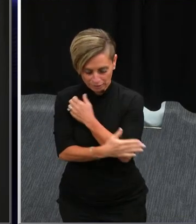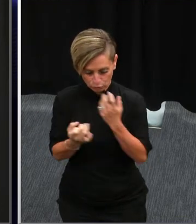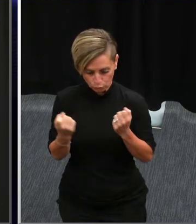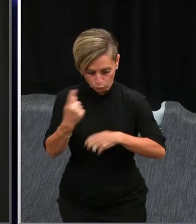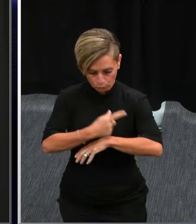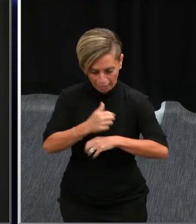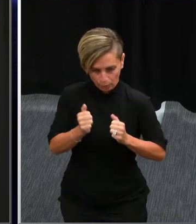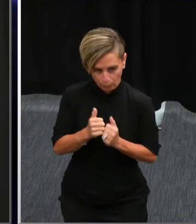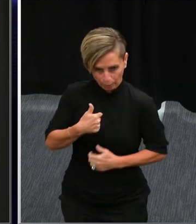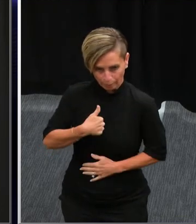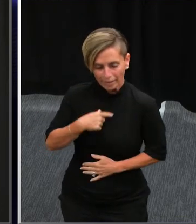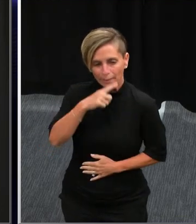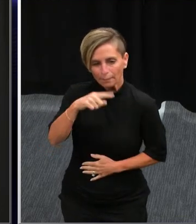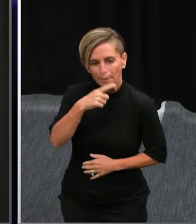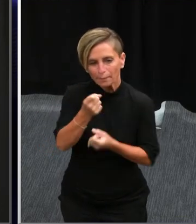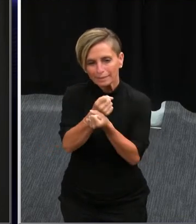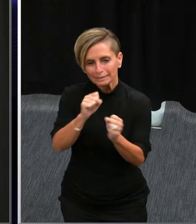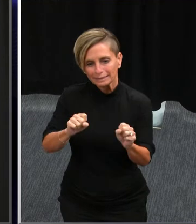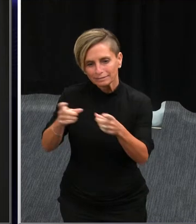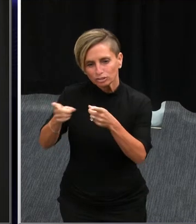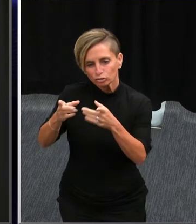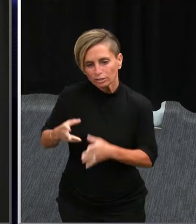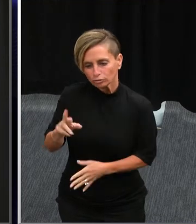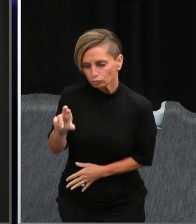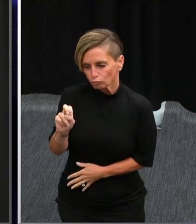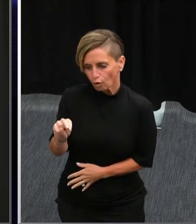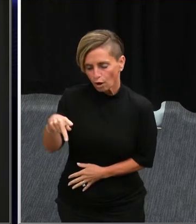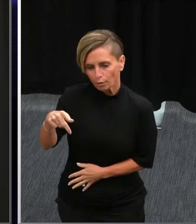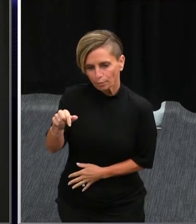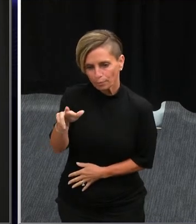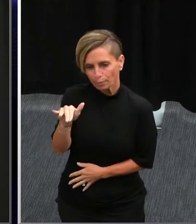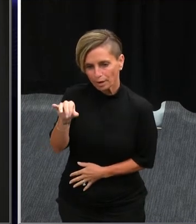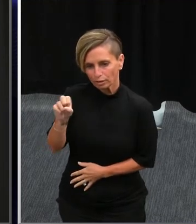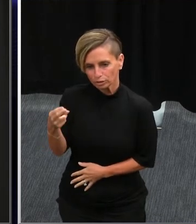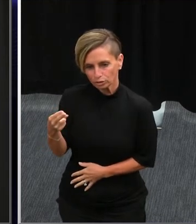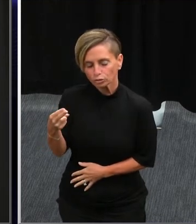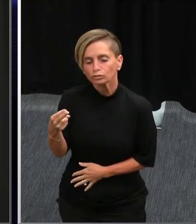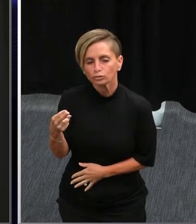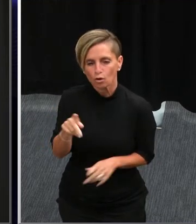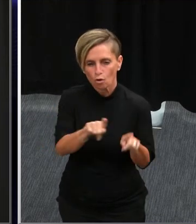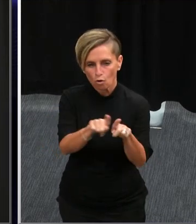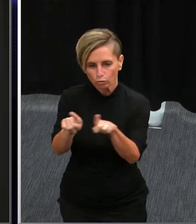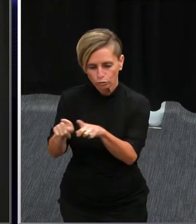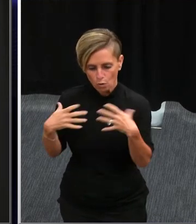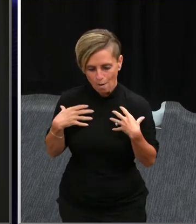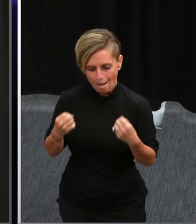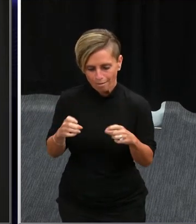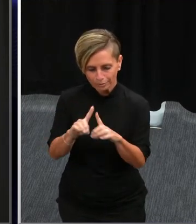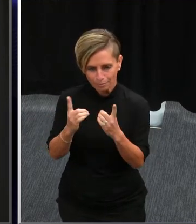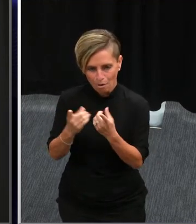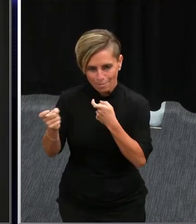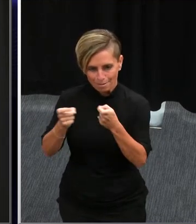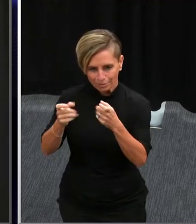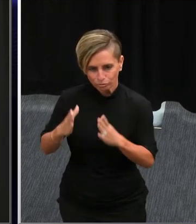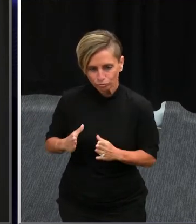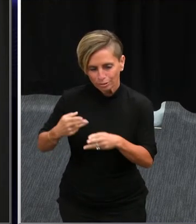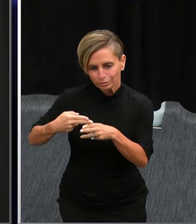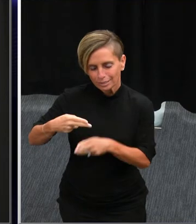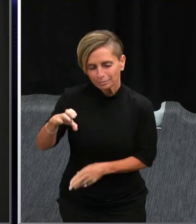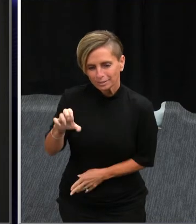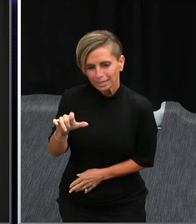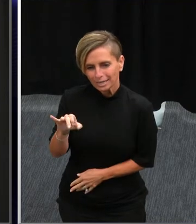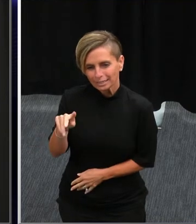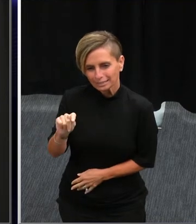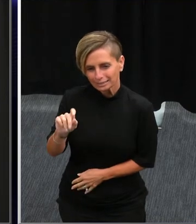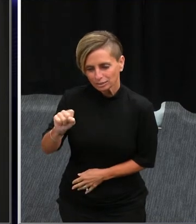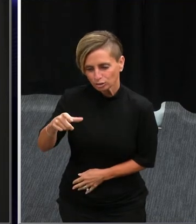Public Safety Director Ron Parrish, as well as St. Lucie County Administrator for our Health Department, Clint Sperber.